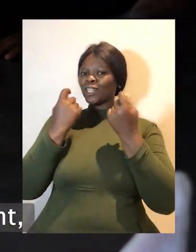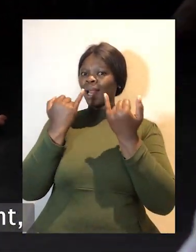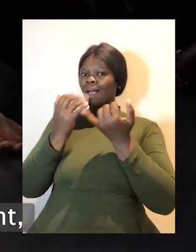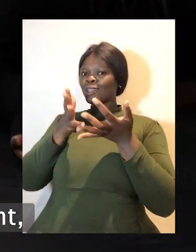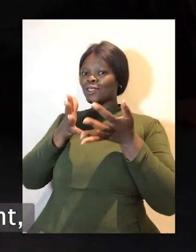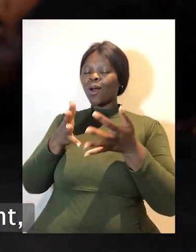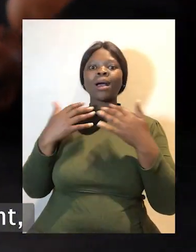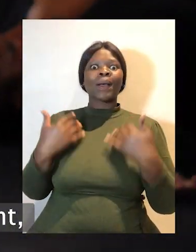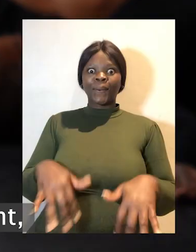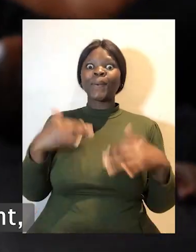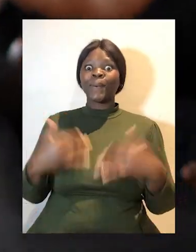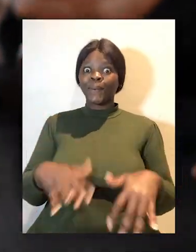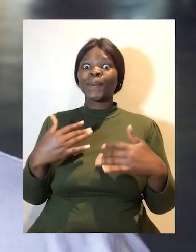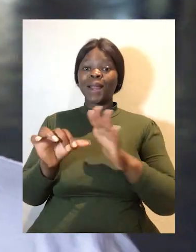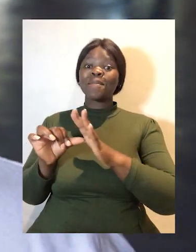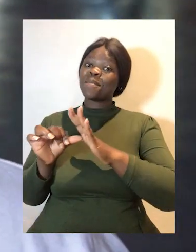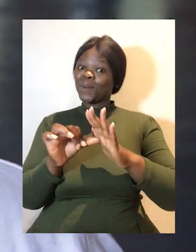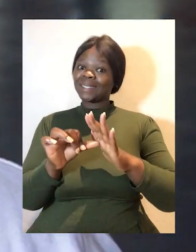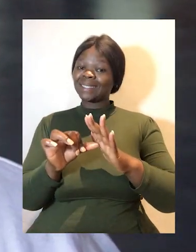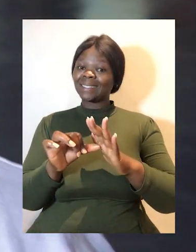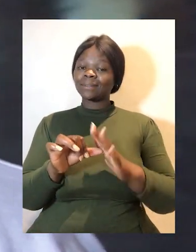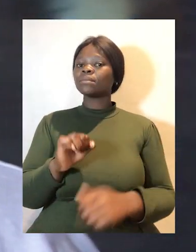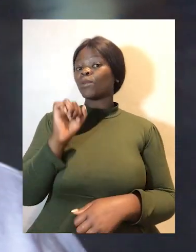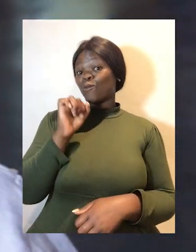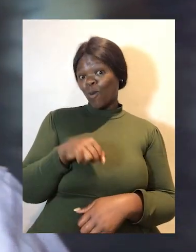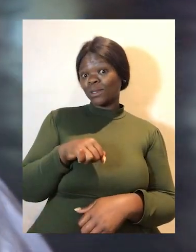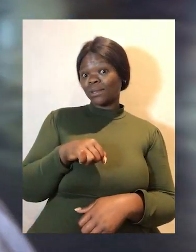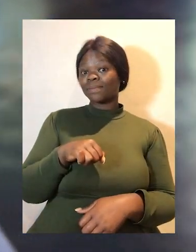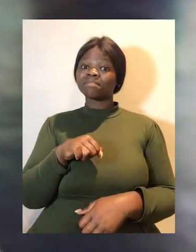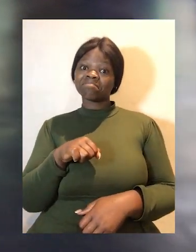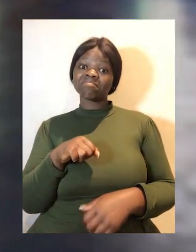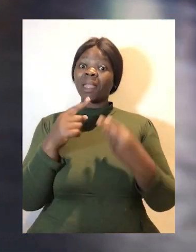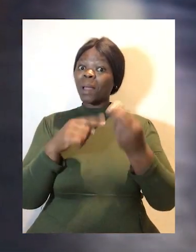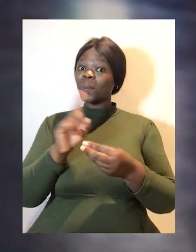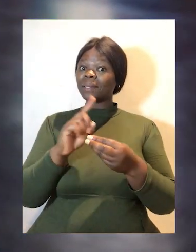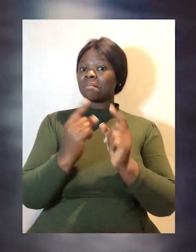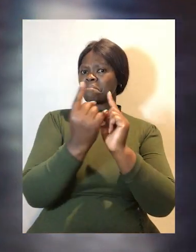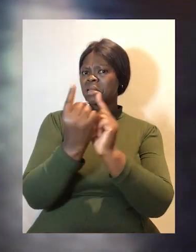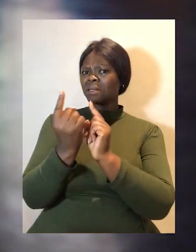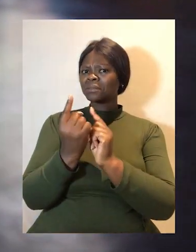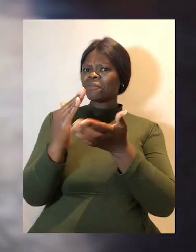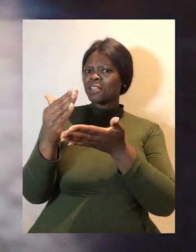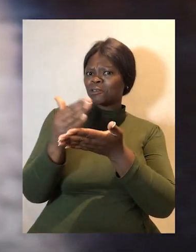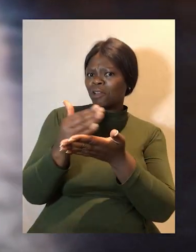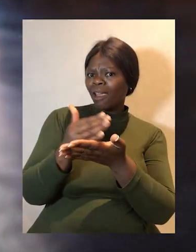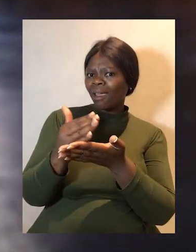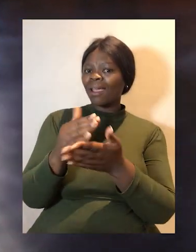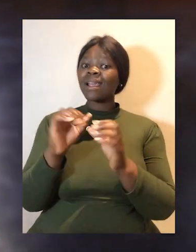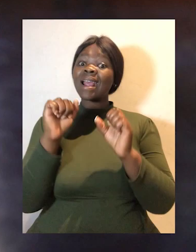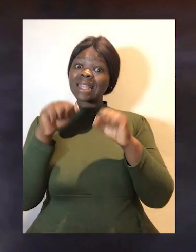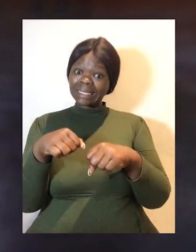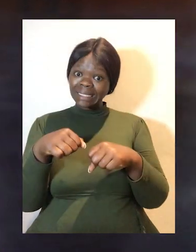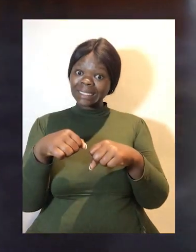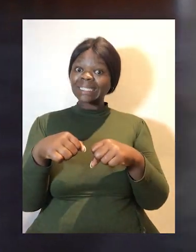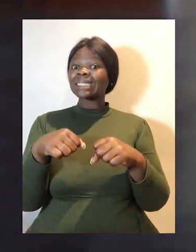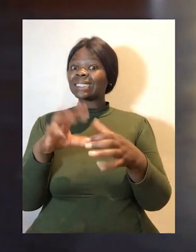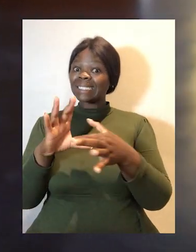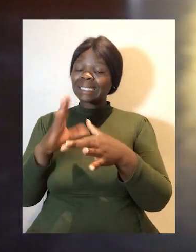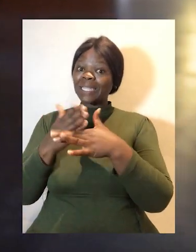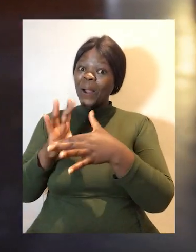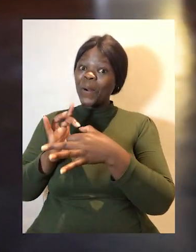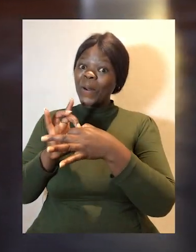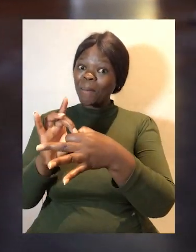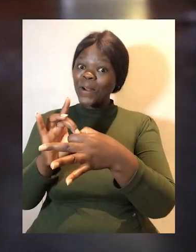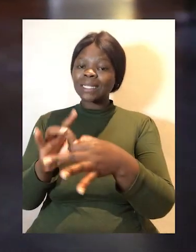are extremely important. Of course it's about meeting and sharing, of course it's about collaboration and all